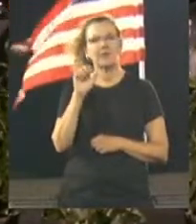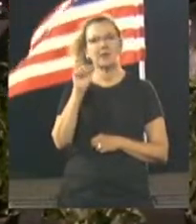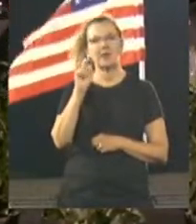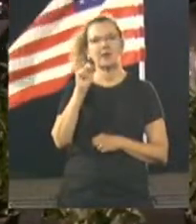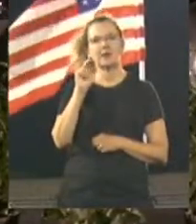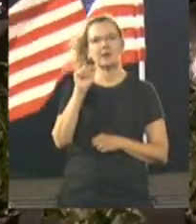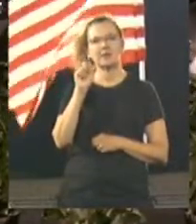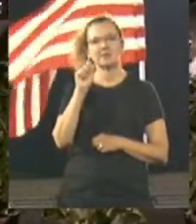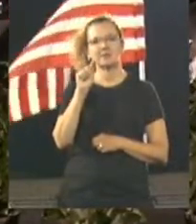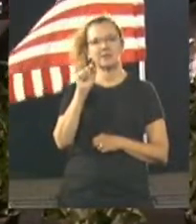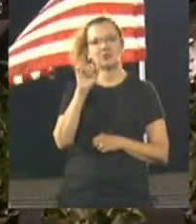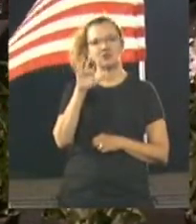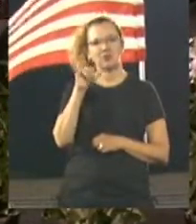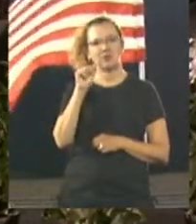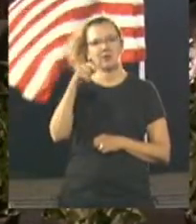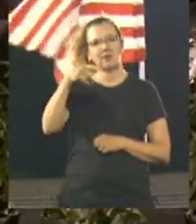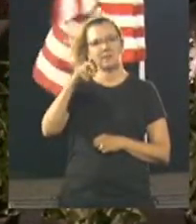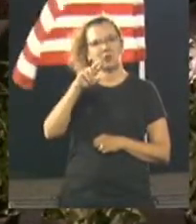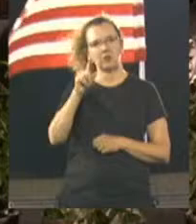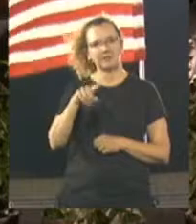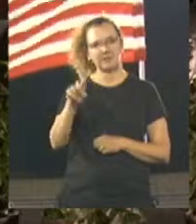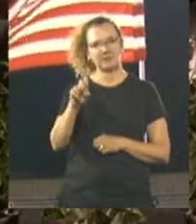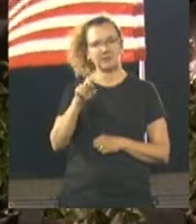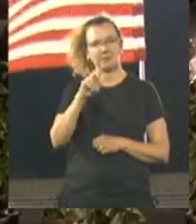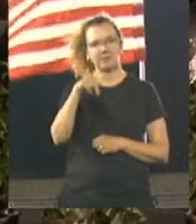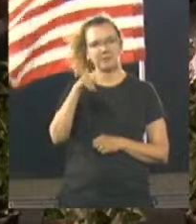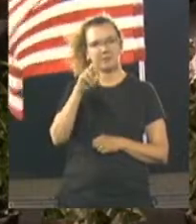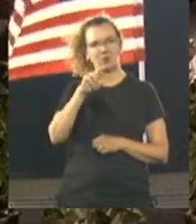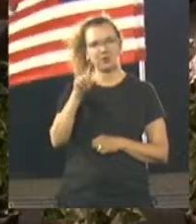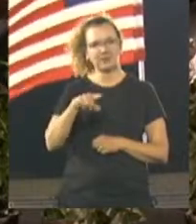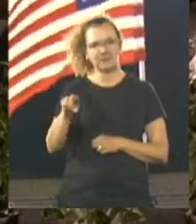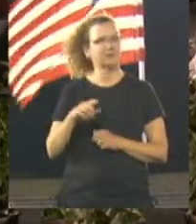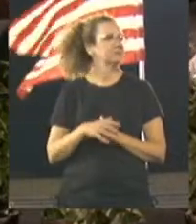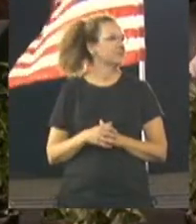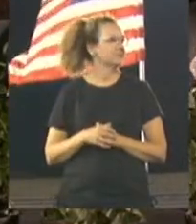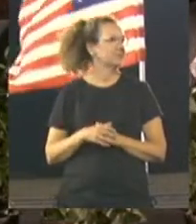Anastasia Mercedes Perez.